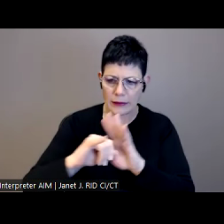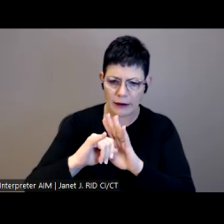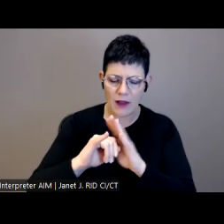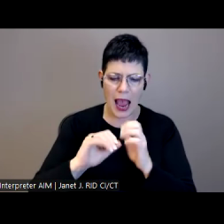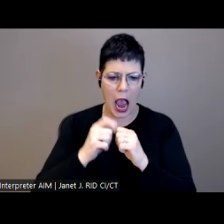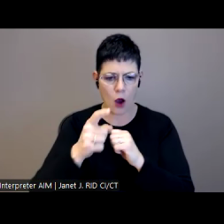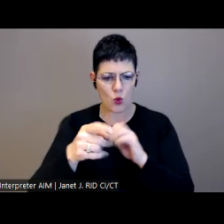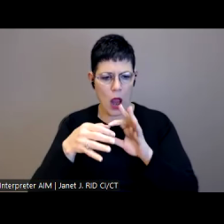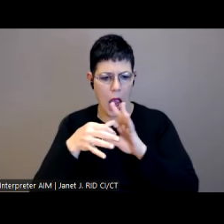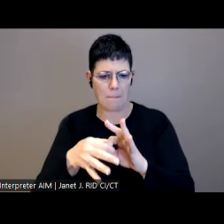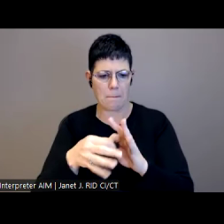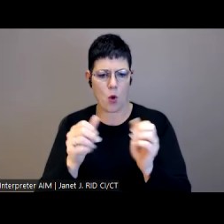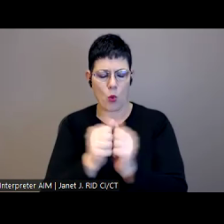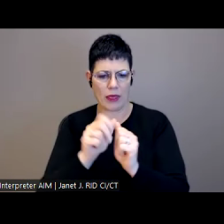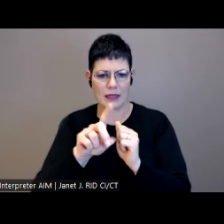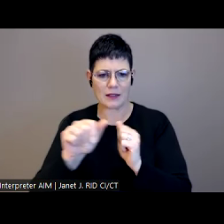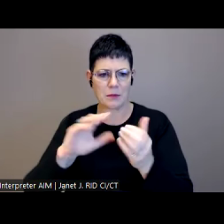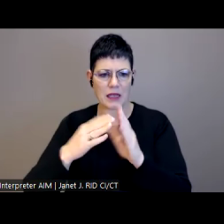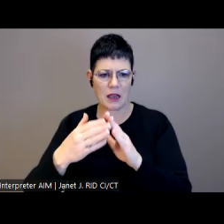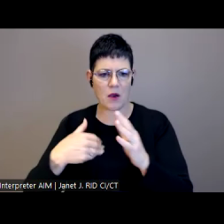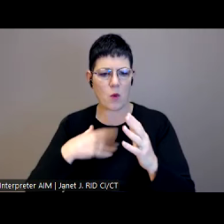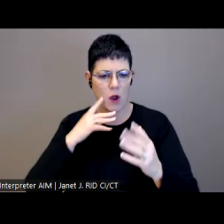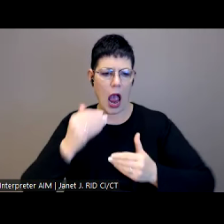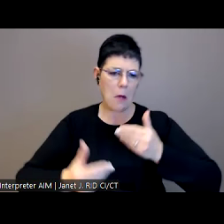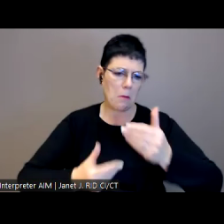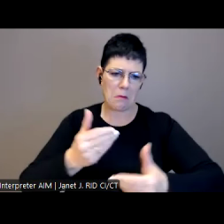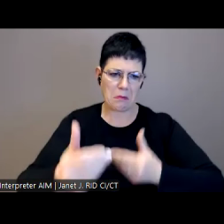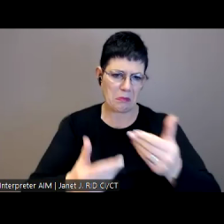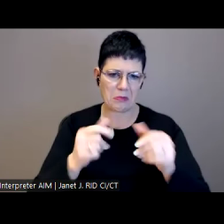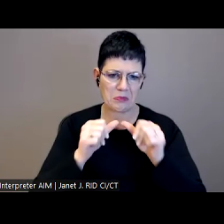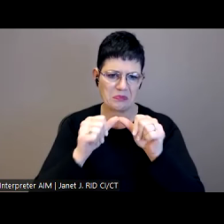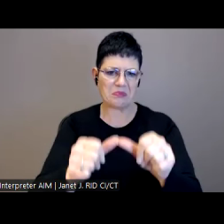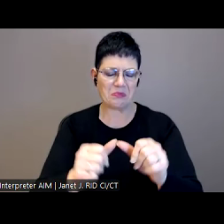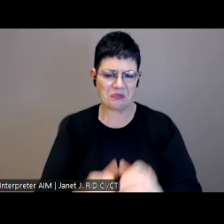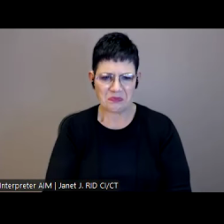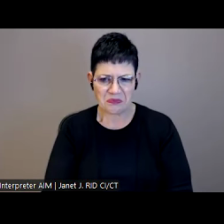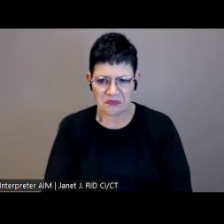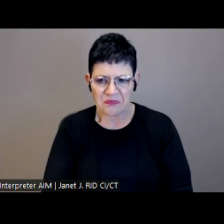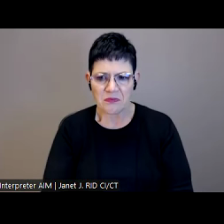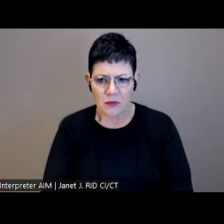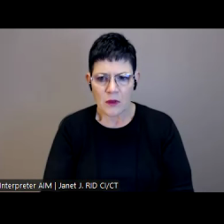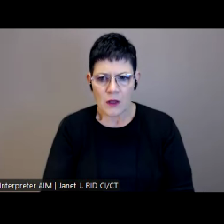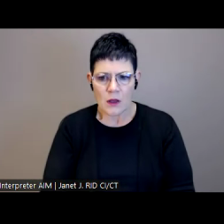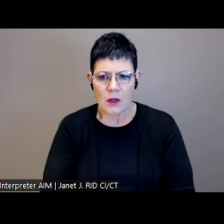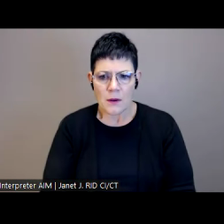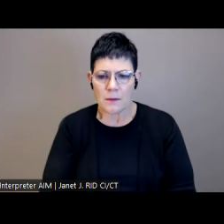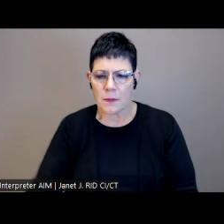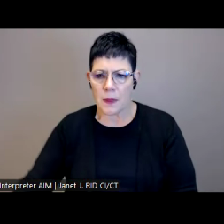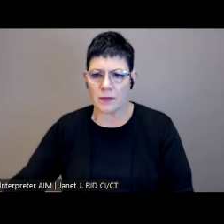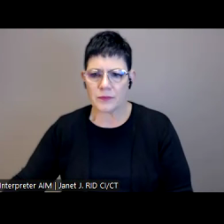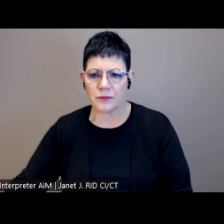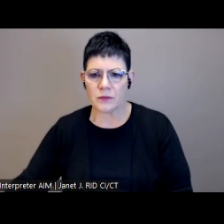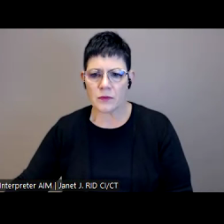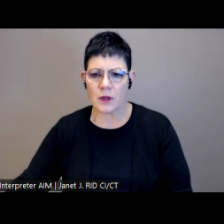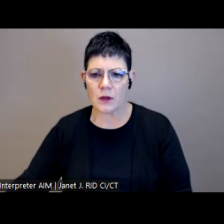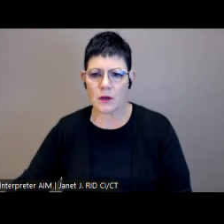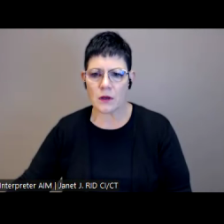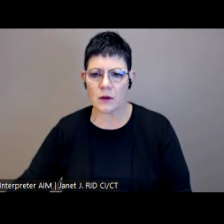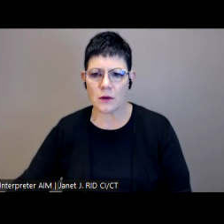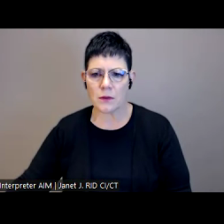with this community, and I'll keep us moving while we leave that poll up. So we just wanted to give you an idea of what is